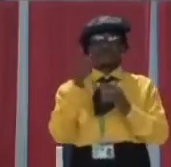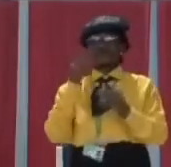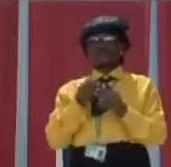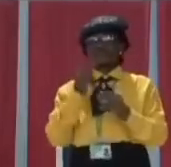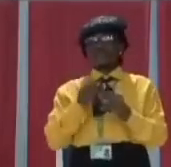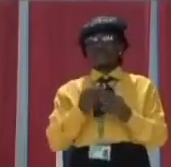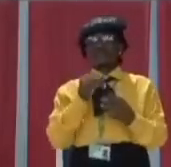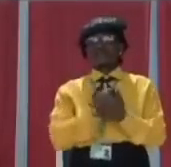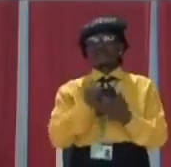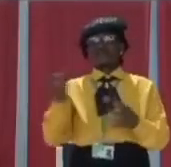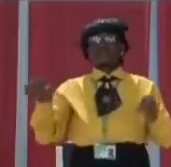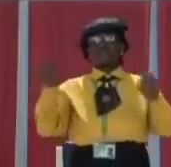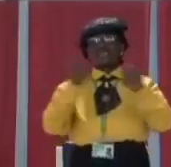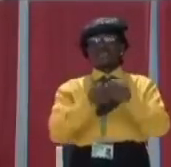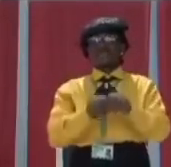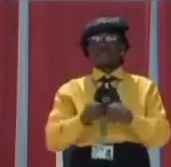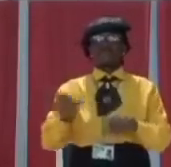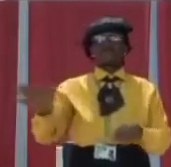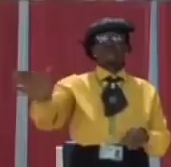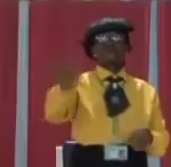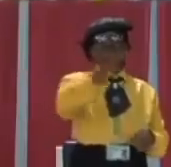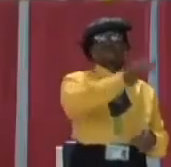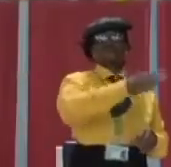Even your shadow will raise the dead.